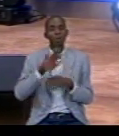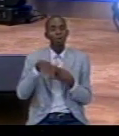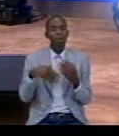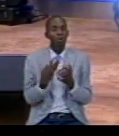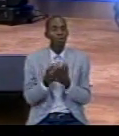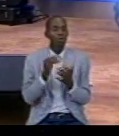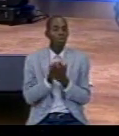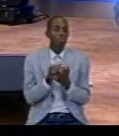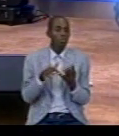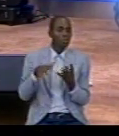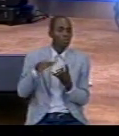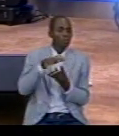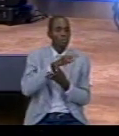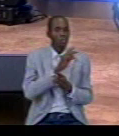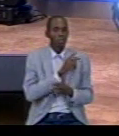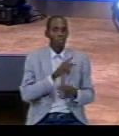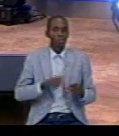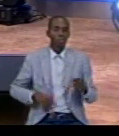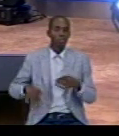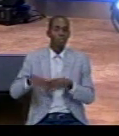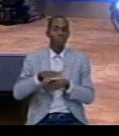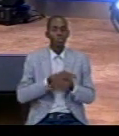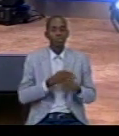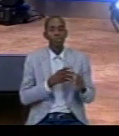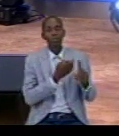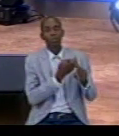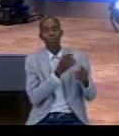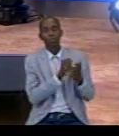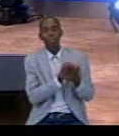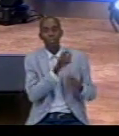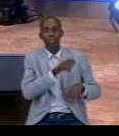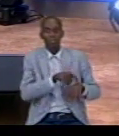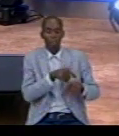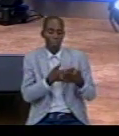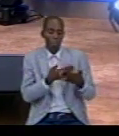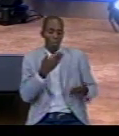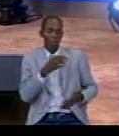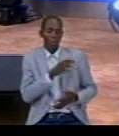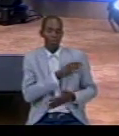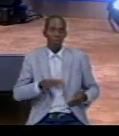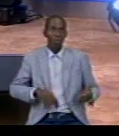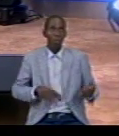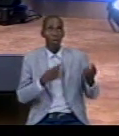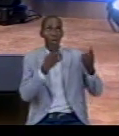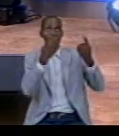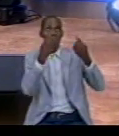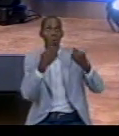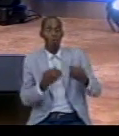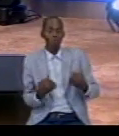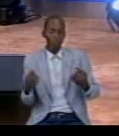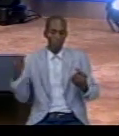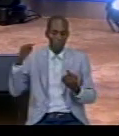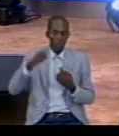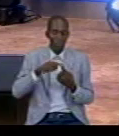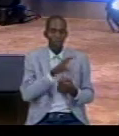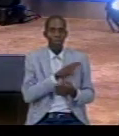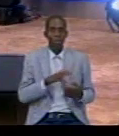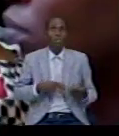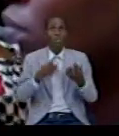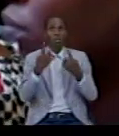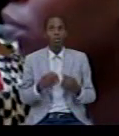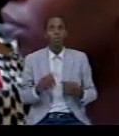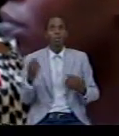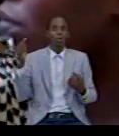in a large expanse from that time before Christ came until Christ came and until